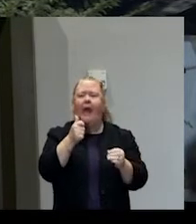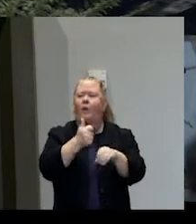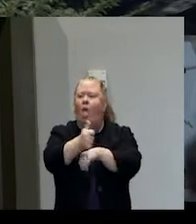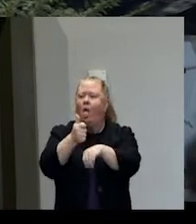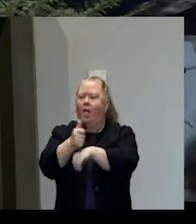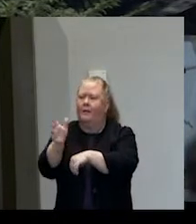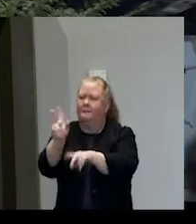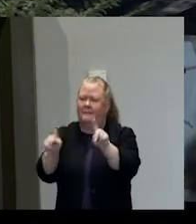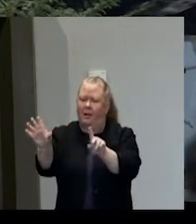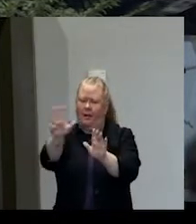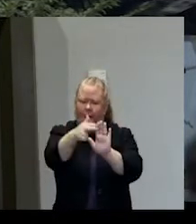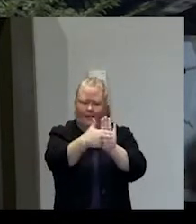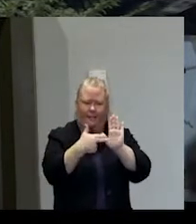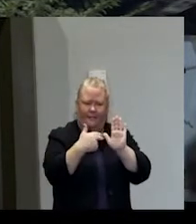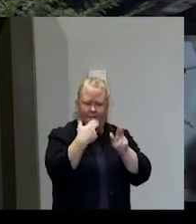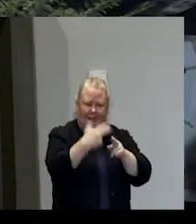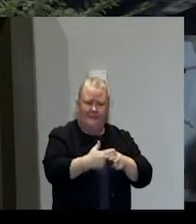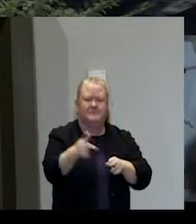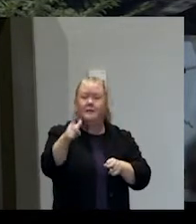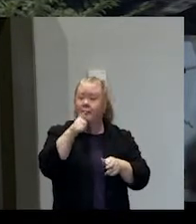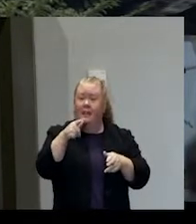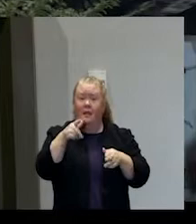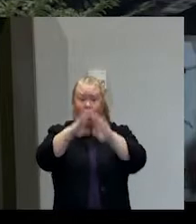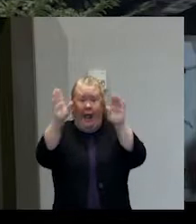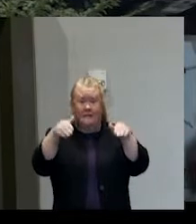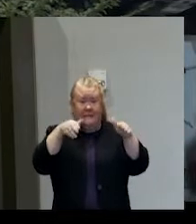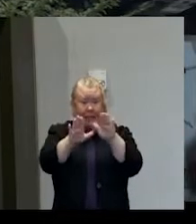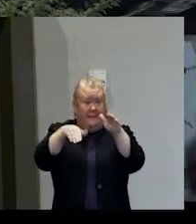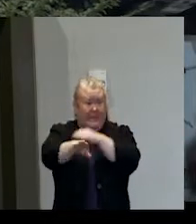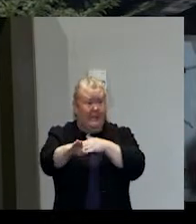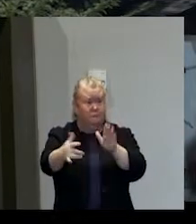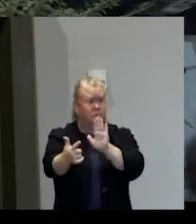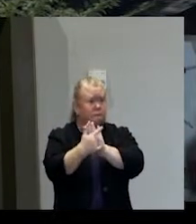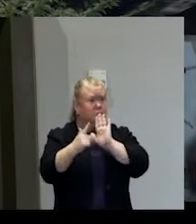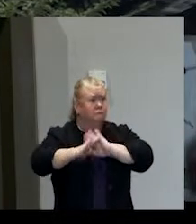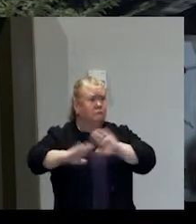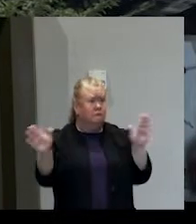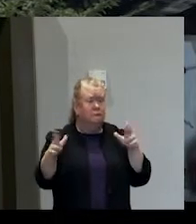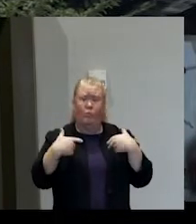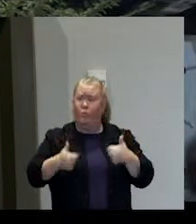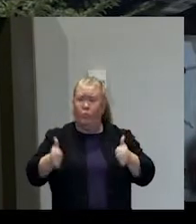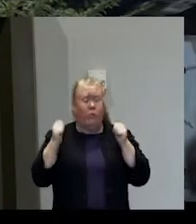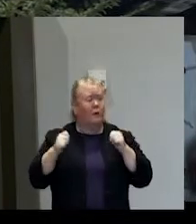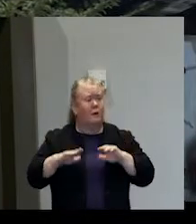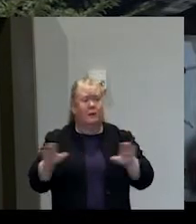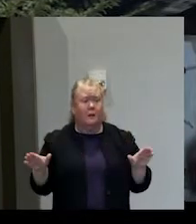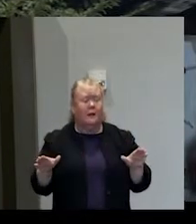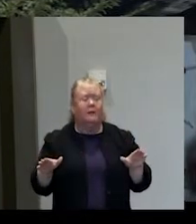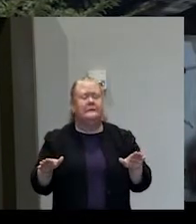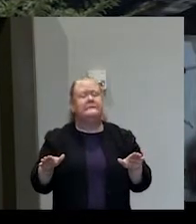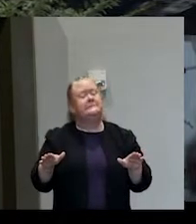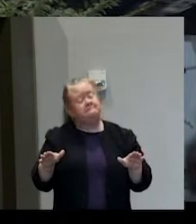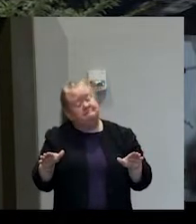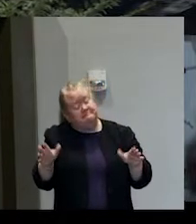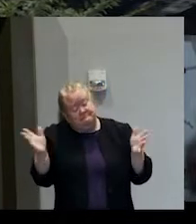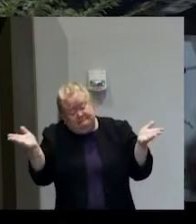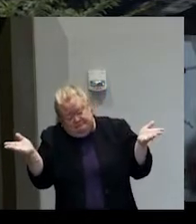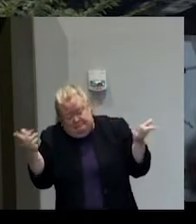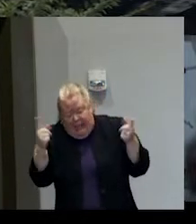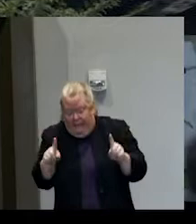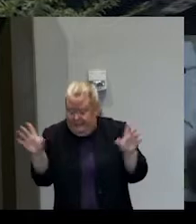but they didn't let me in their house. Literally, didn't let me in their house. I'm allowed to play basketball with them, but you can't come